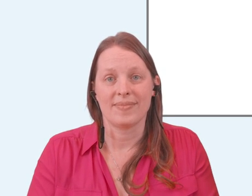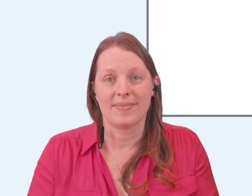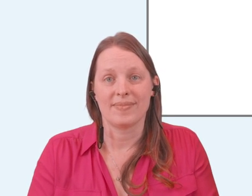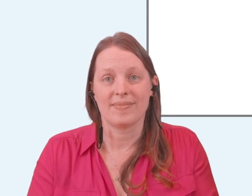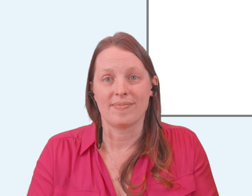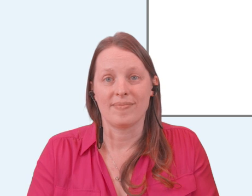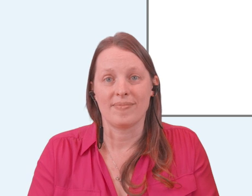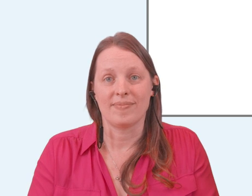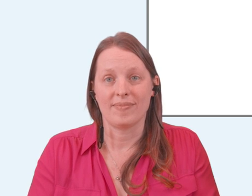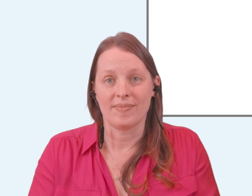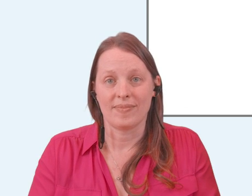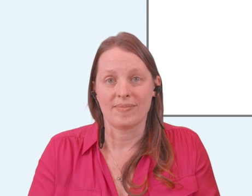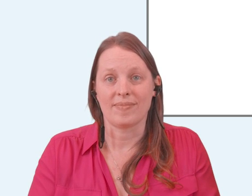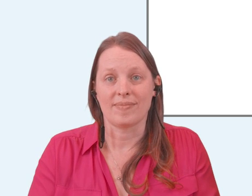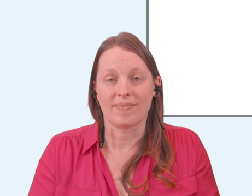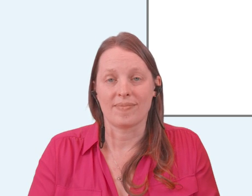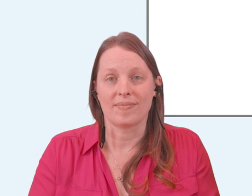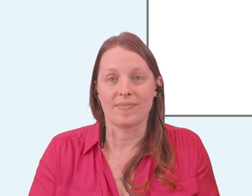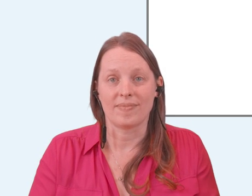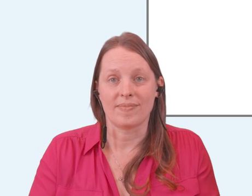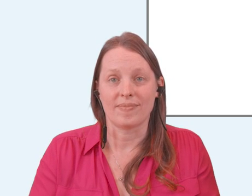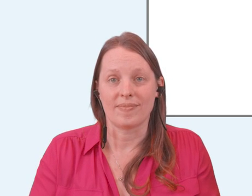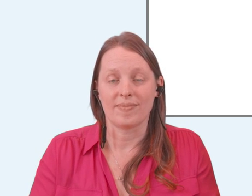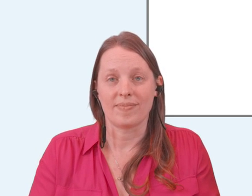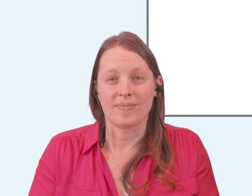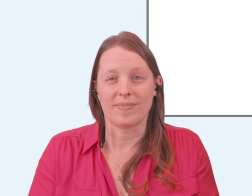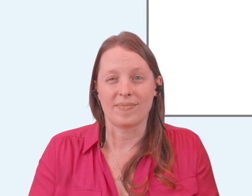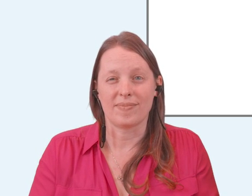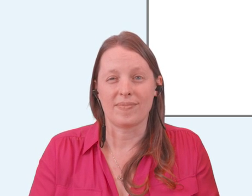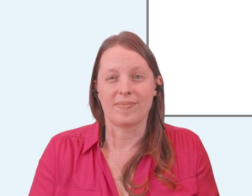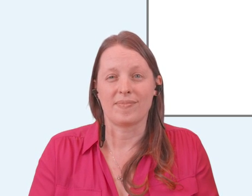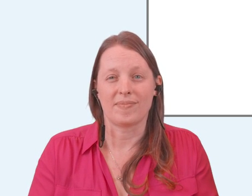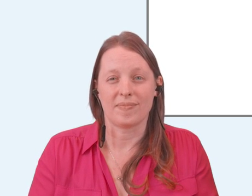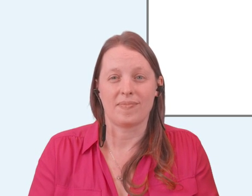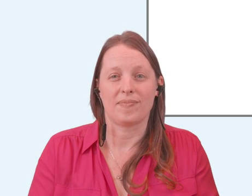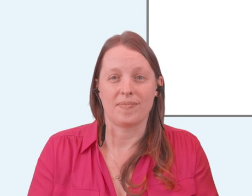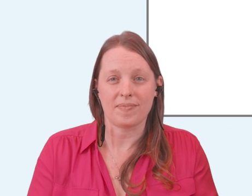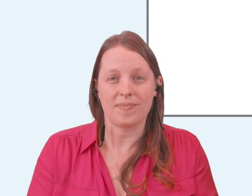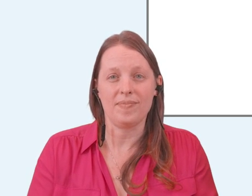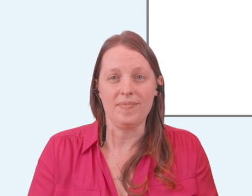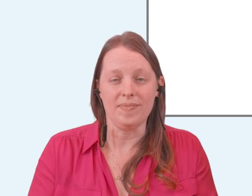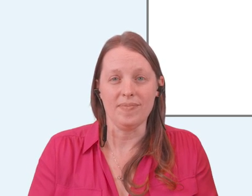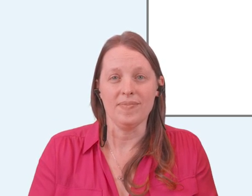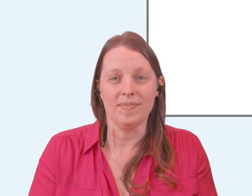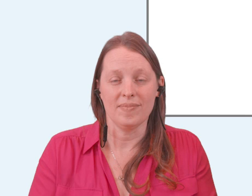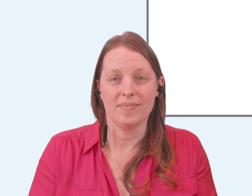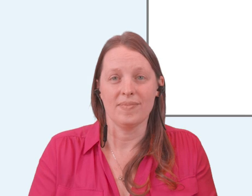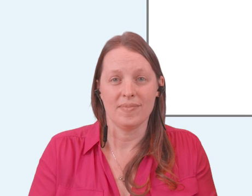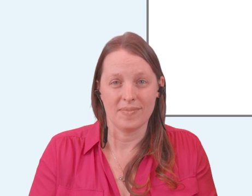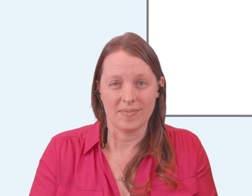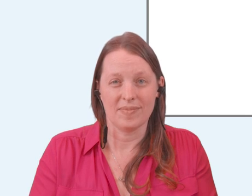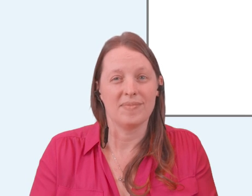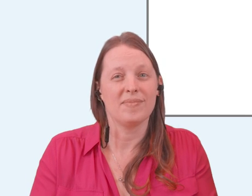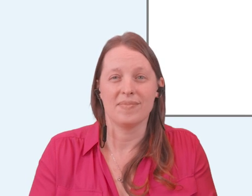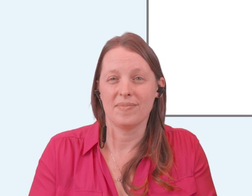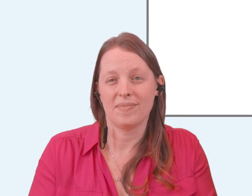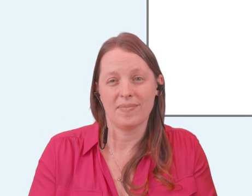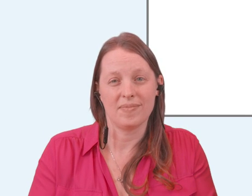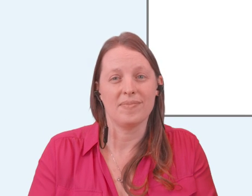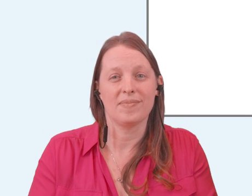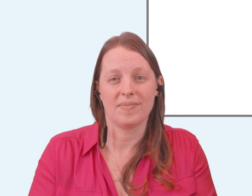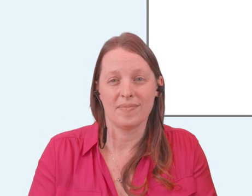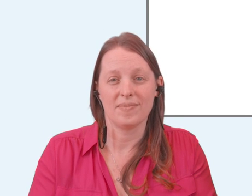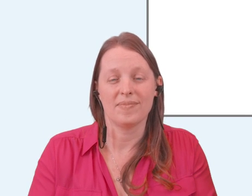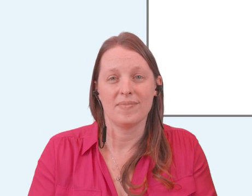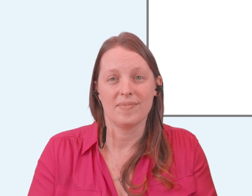patient is okay, I retest this patient for this canal. I treat, for example,